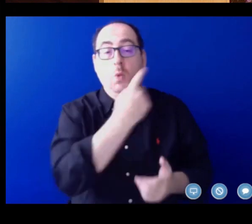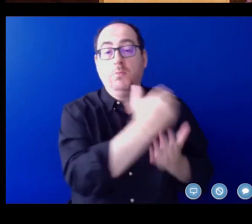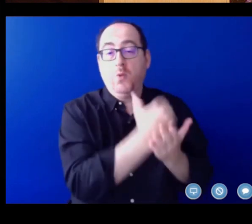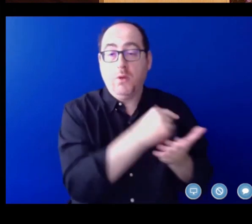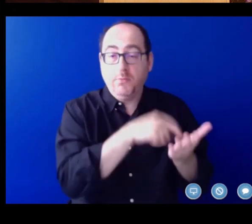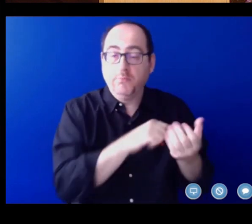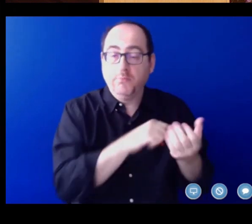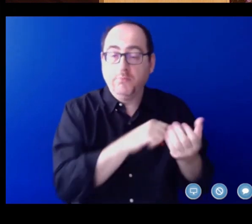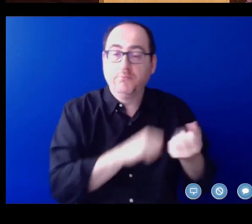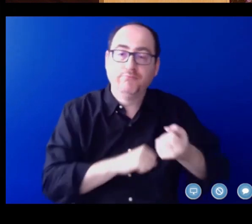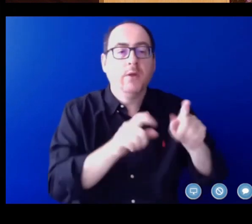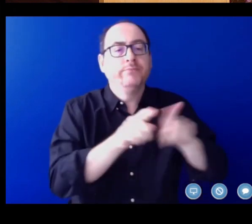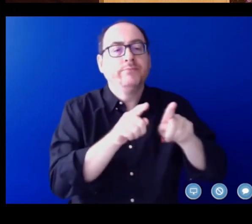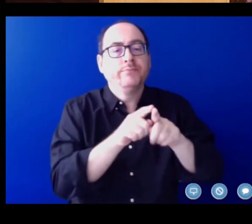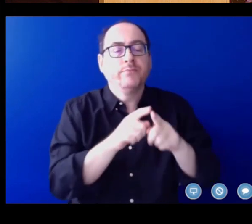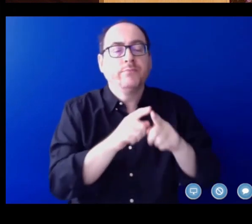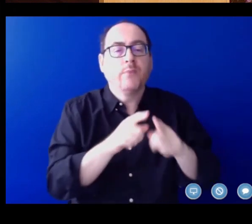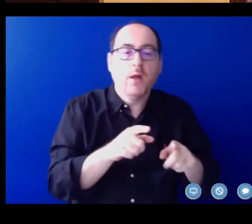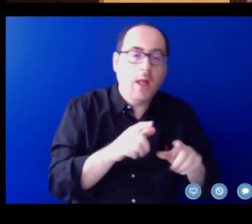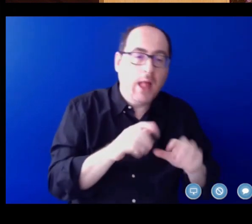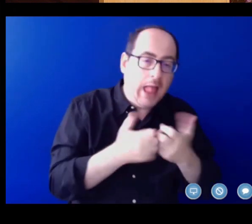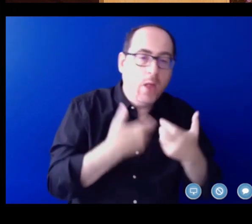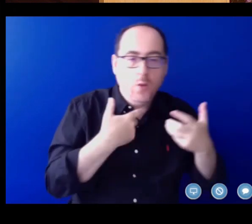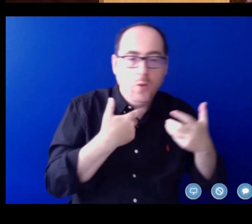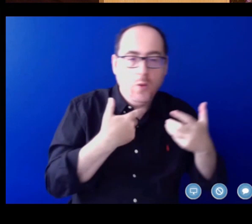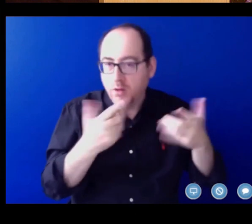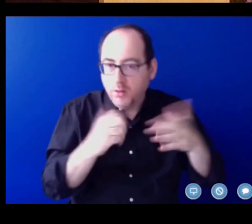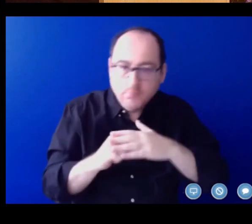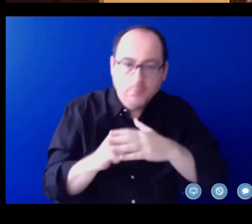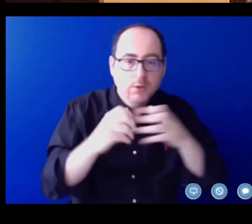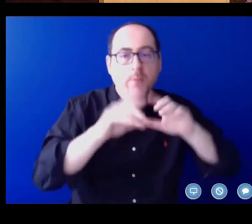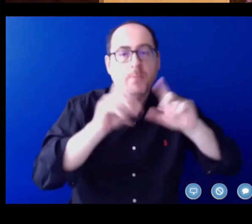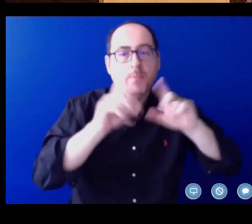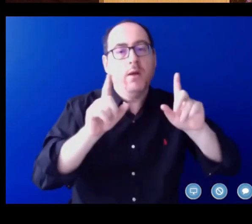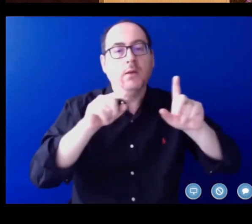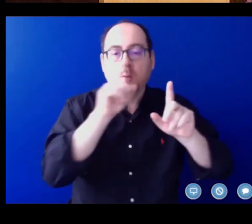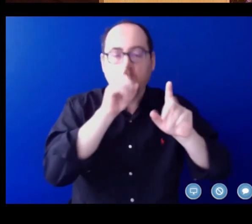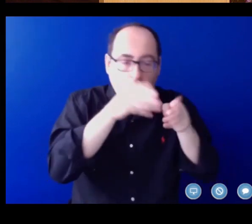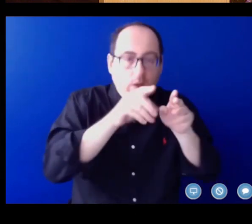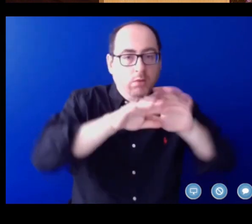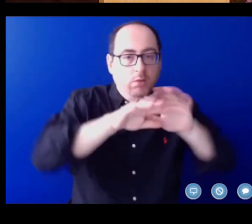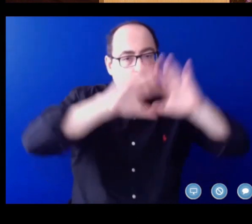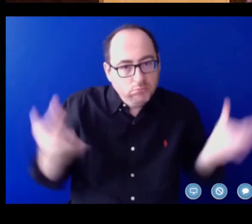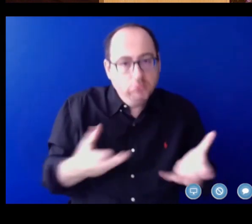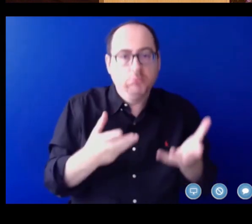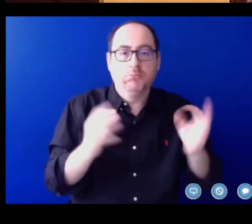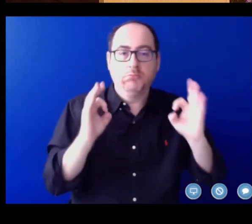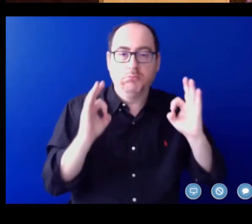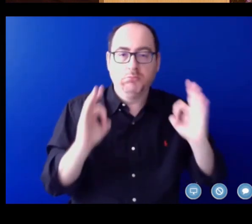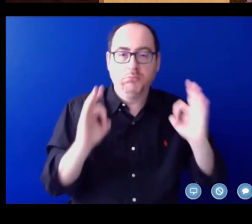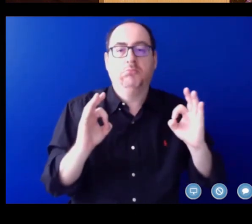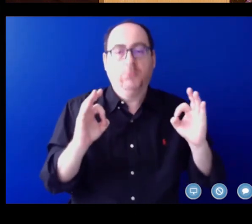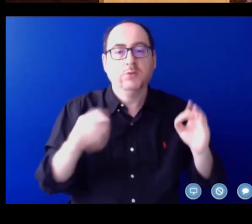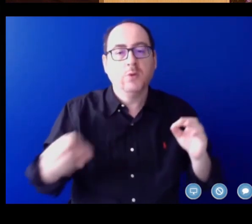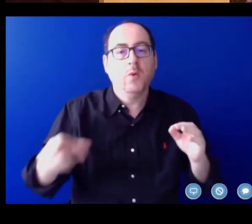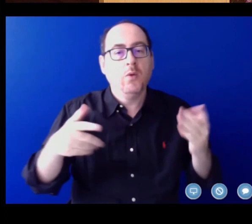to create a more inclusive and supportive environment for students from refugee backgrounds. In more recent research, I worked with Foundation